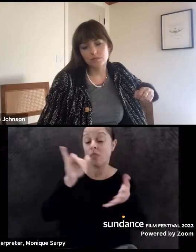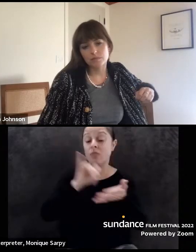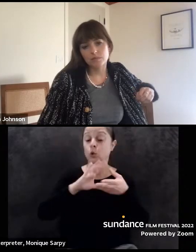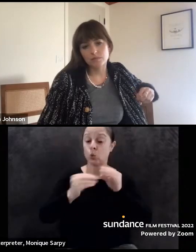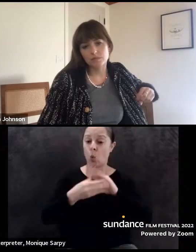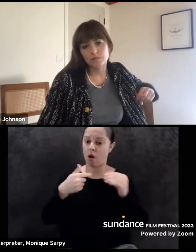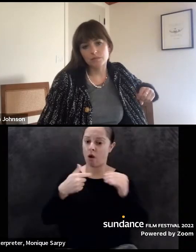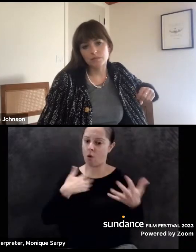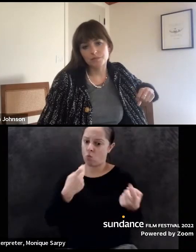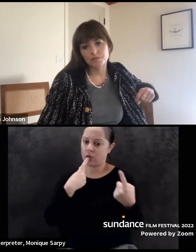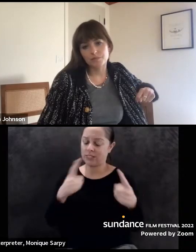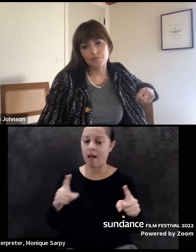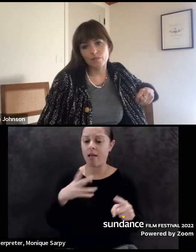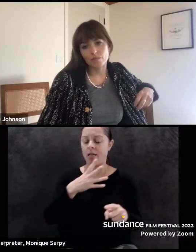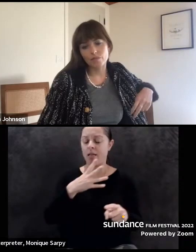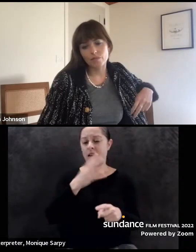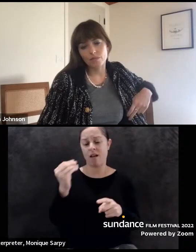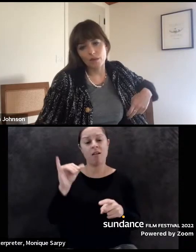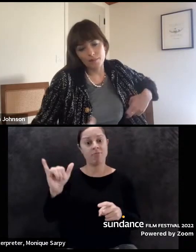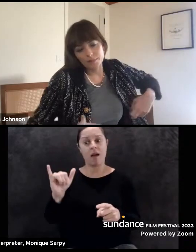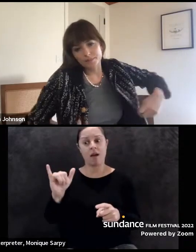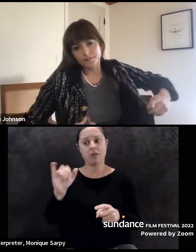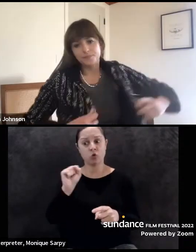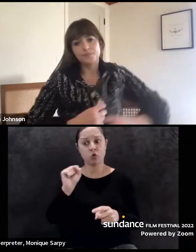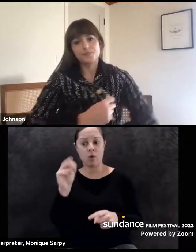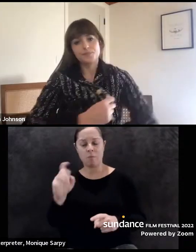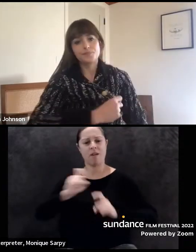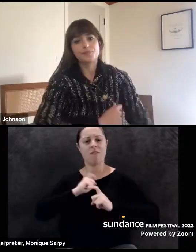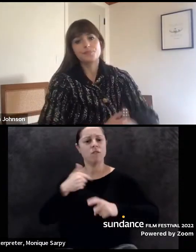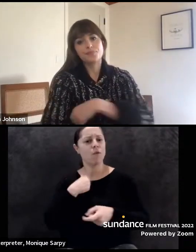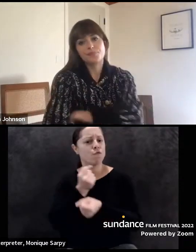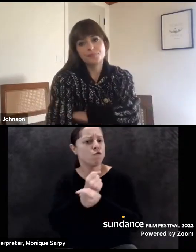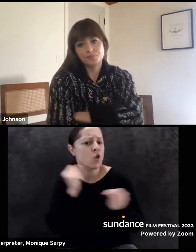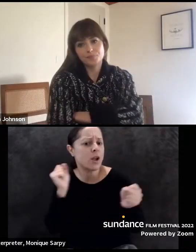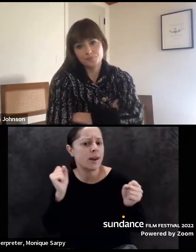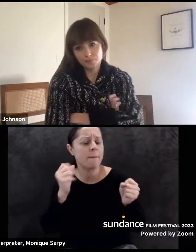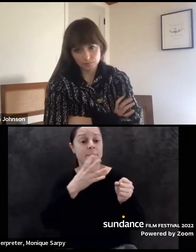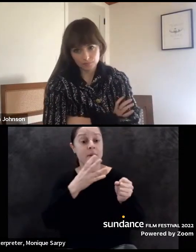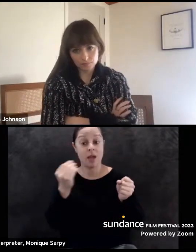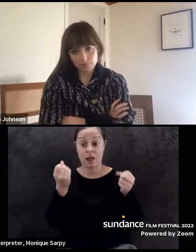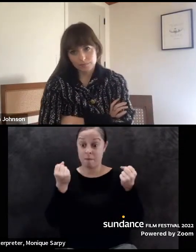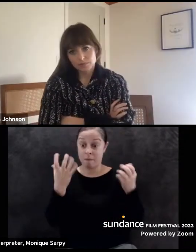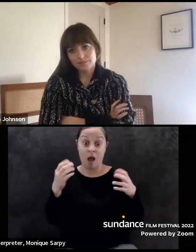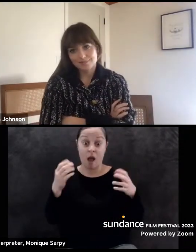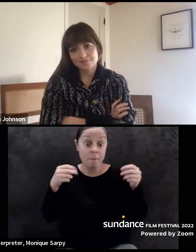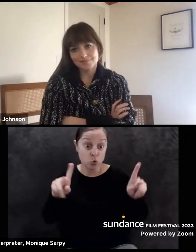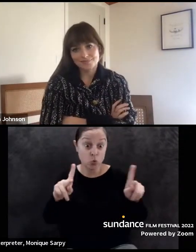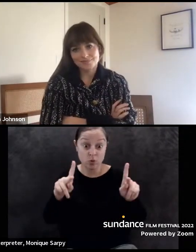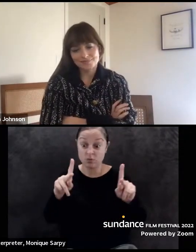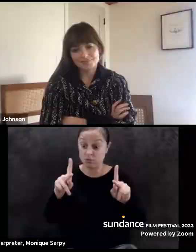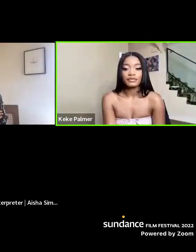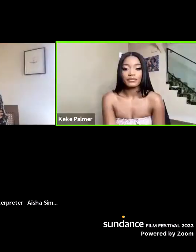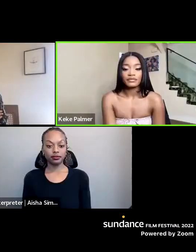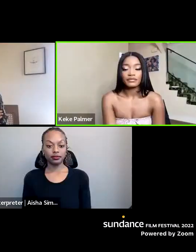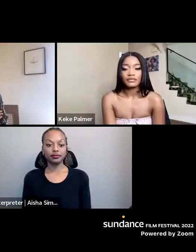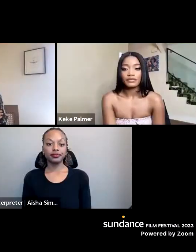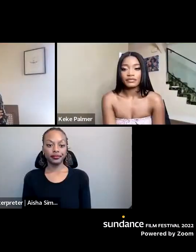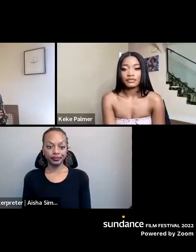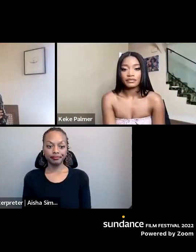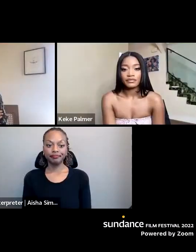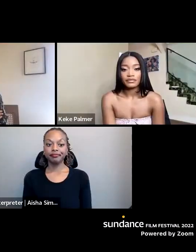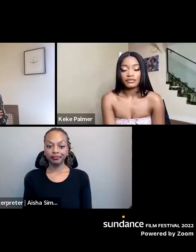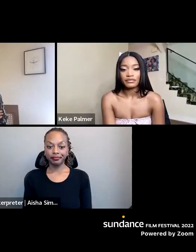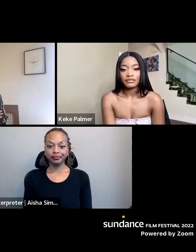give. And that gave me a lot of freedom, and a lot of my opportunities also came from that. Yeah, and I think